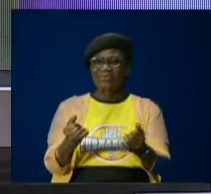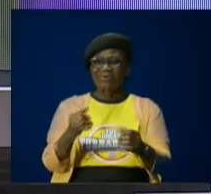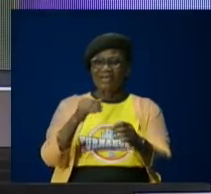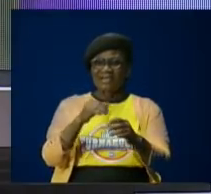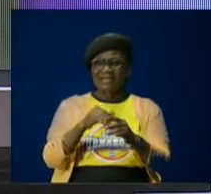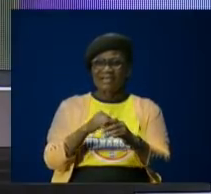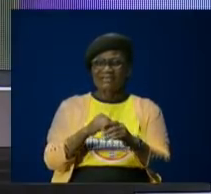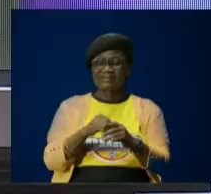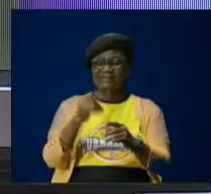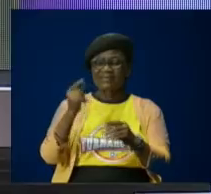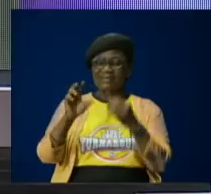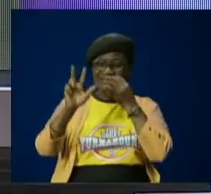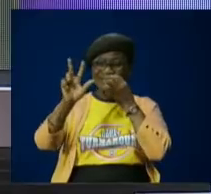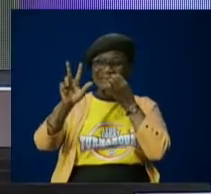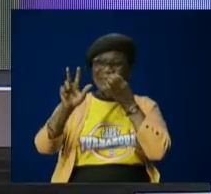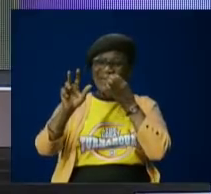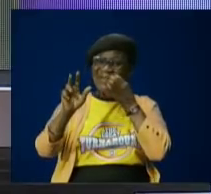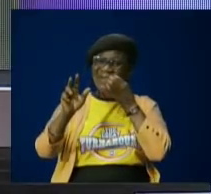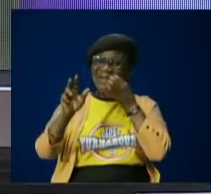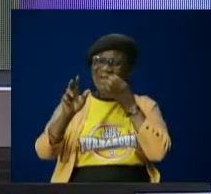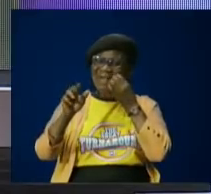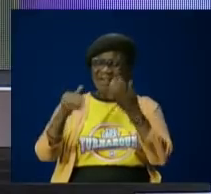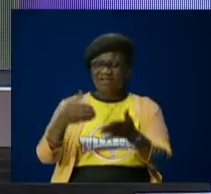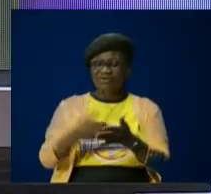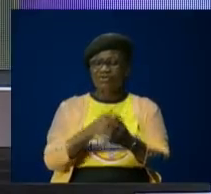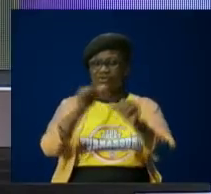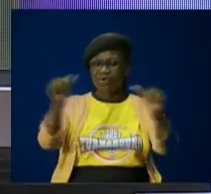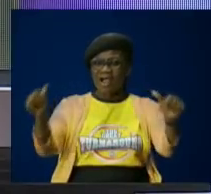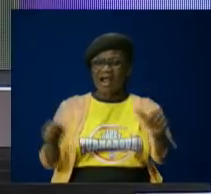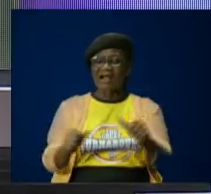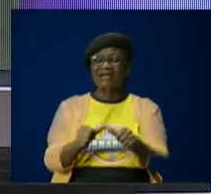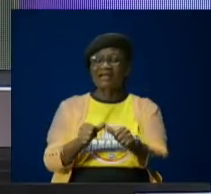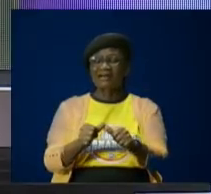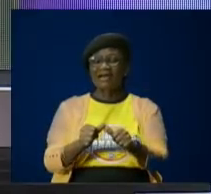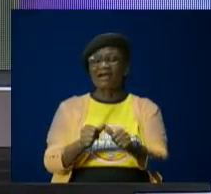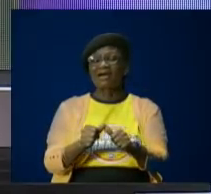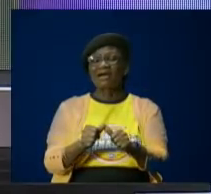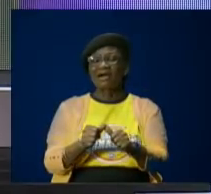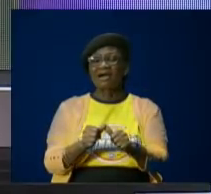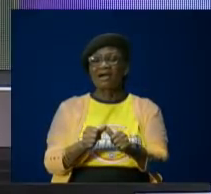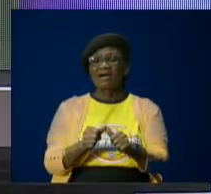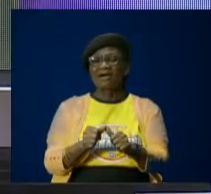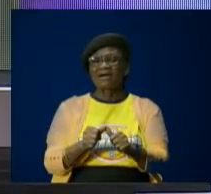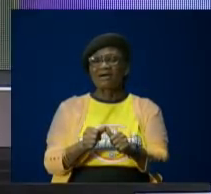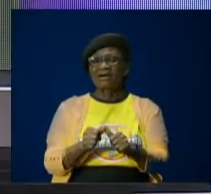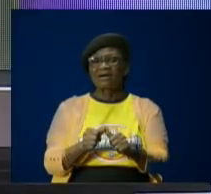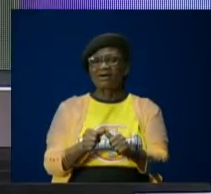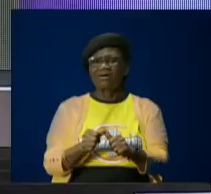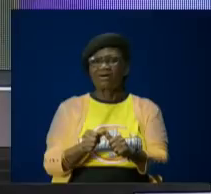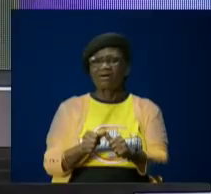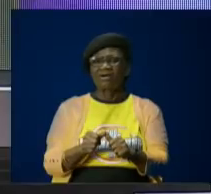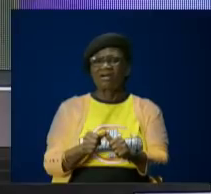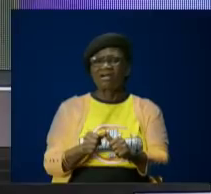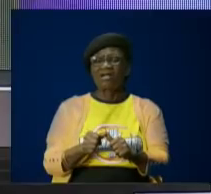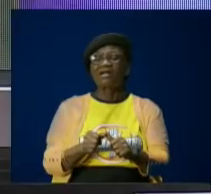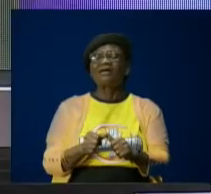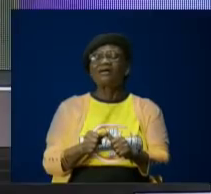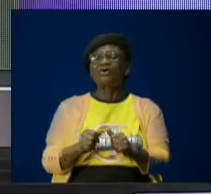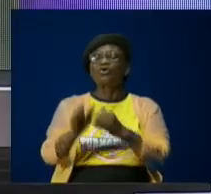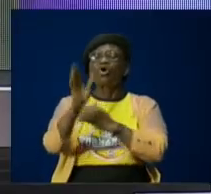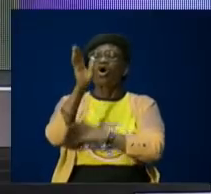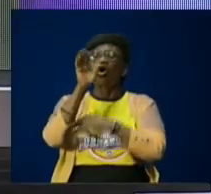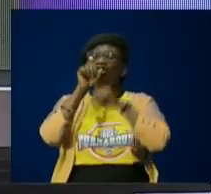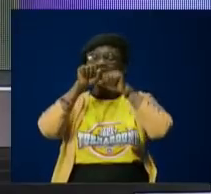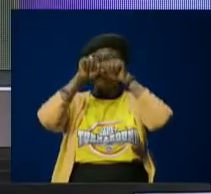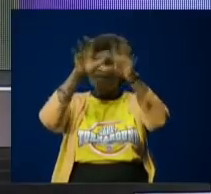3x3 auditorium at Redemption Camp. In the meantime, God bless you mightily. Amen.